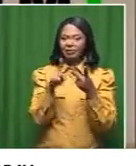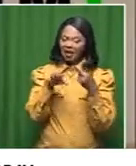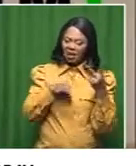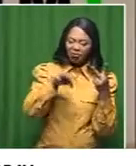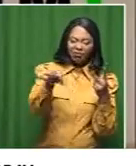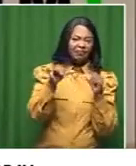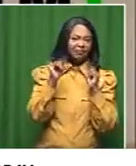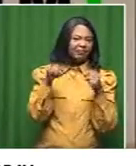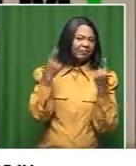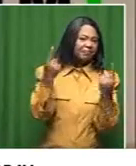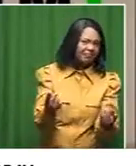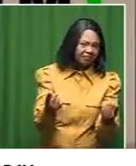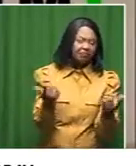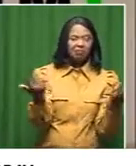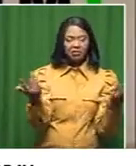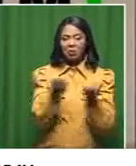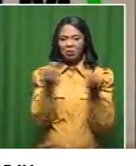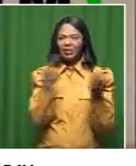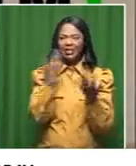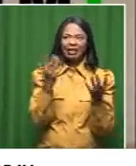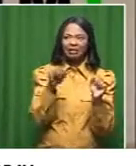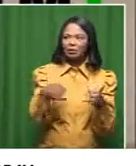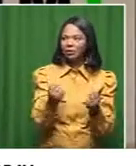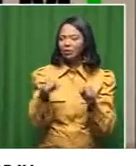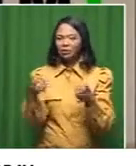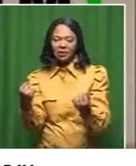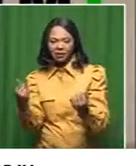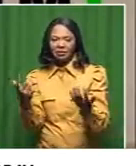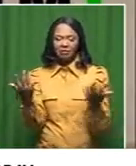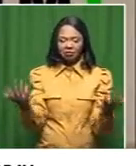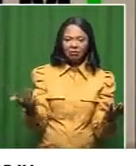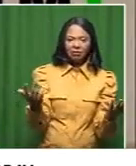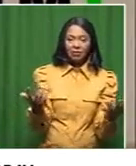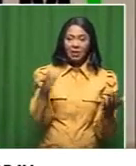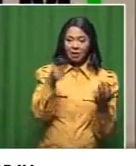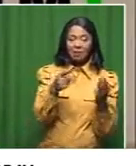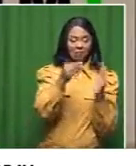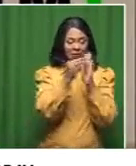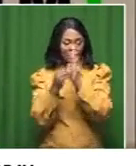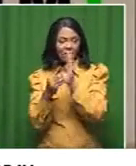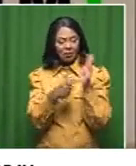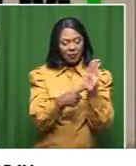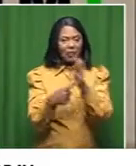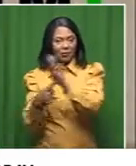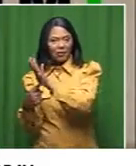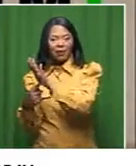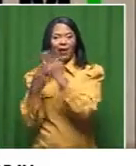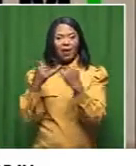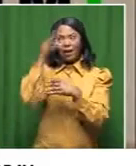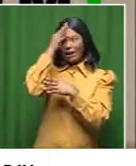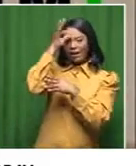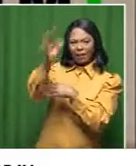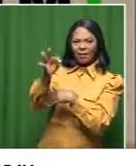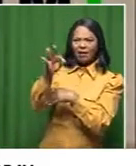So they have done some preliminary numbers and studies that are indicating right now that actually the government